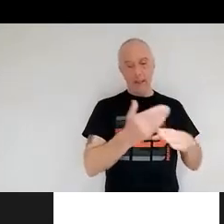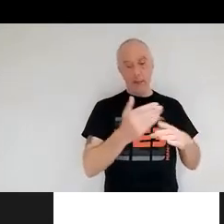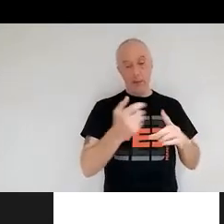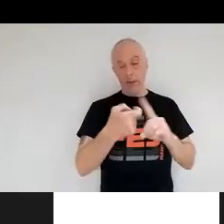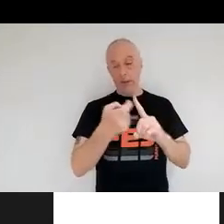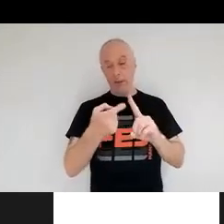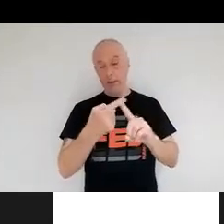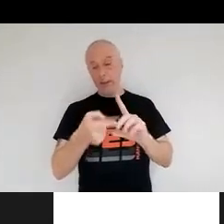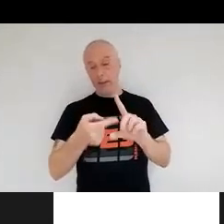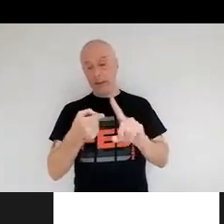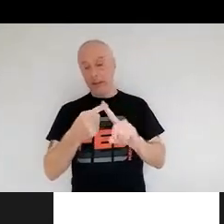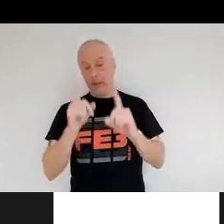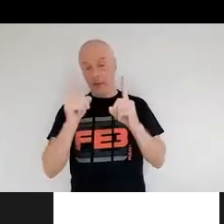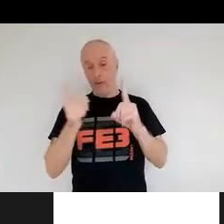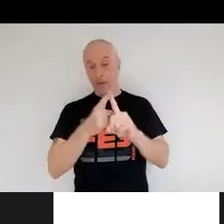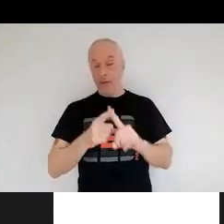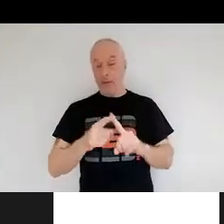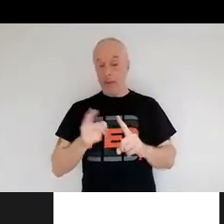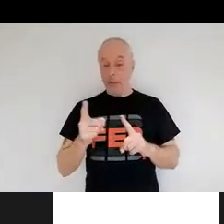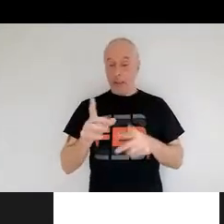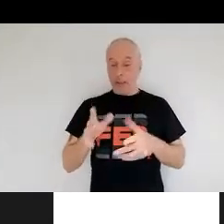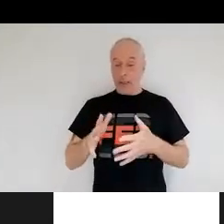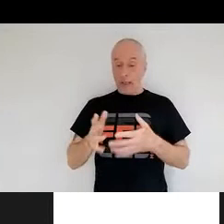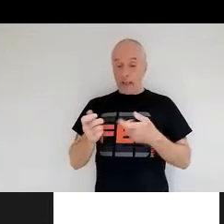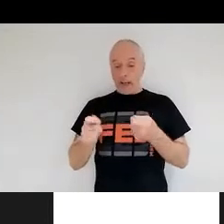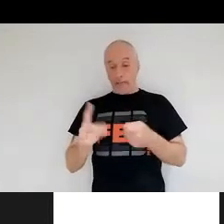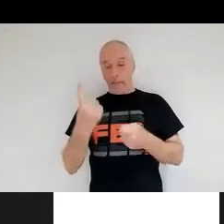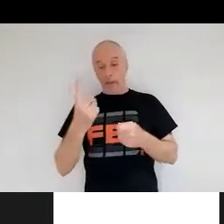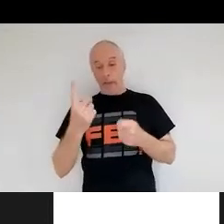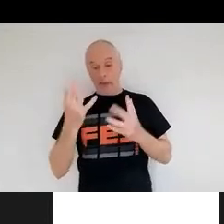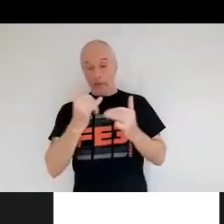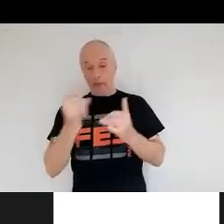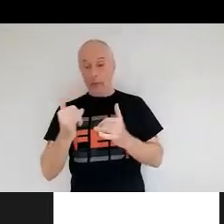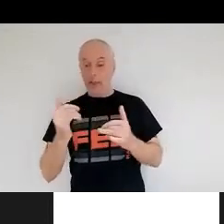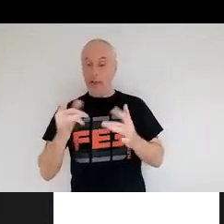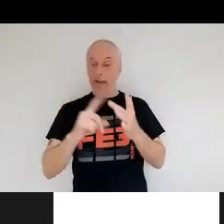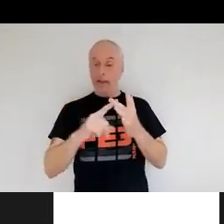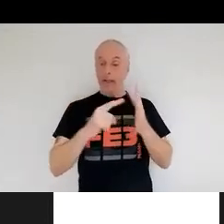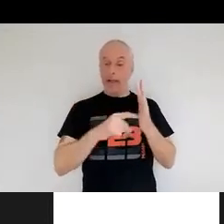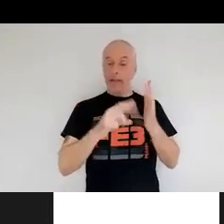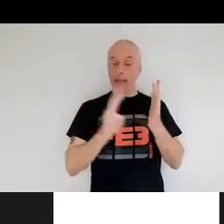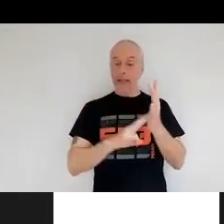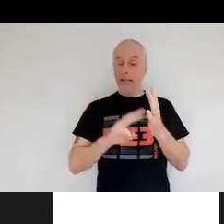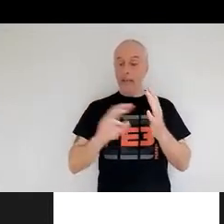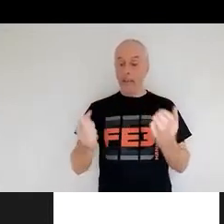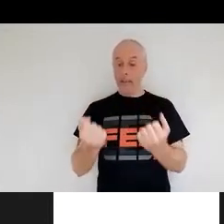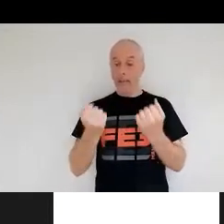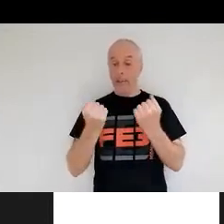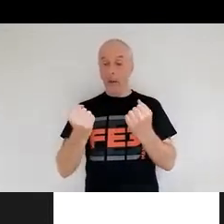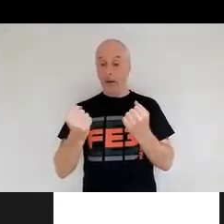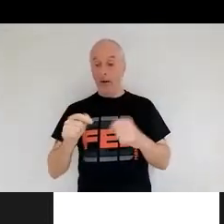hosts for the first trial, and then ITM Power, who provided the electrolyzer for the first trial.